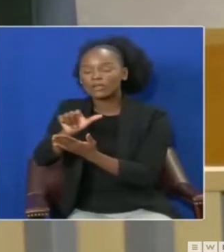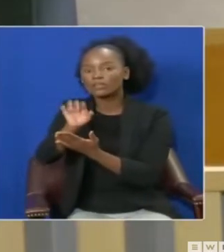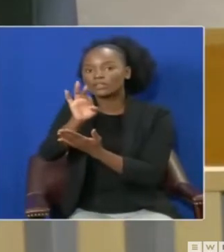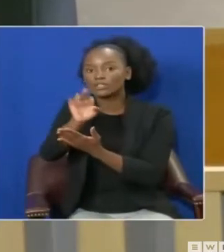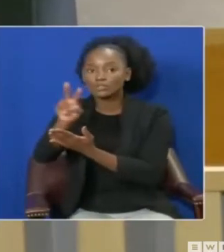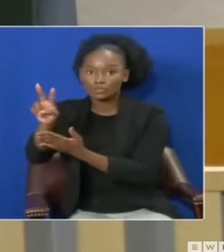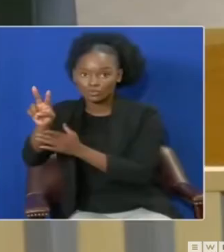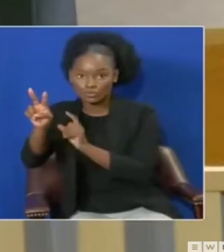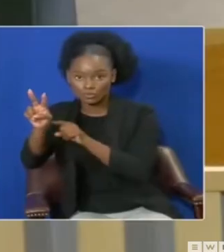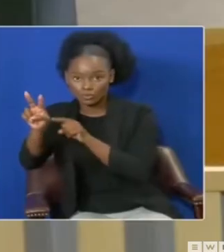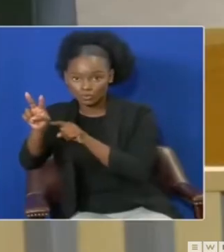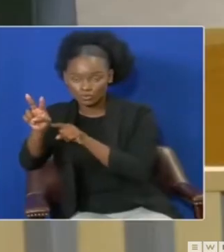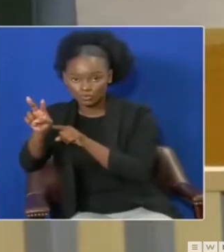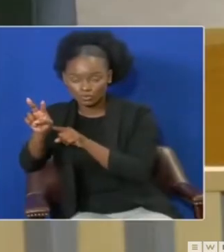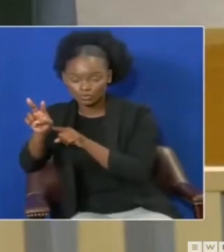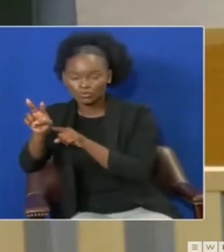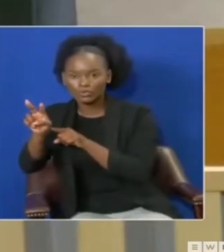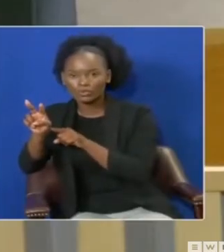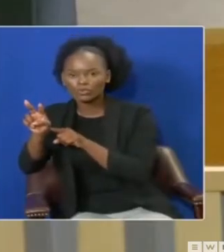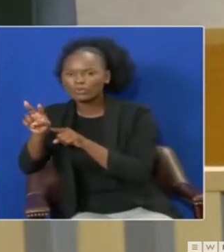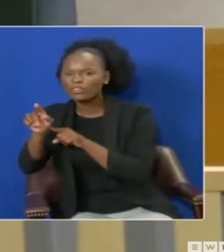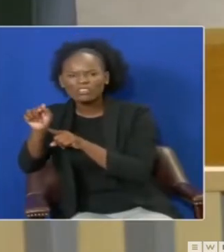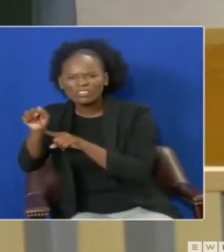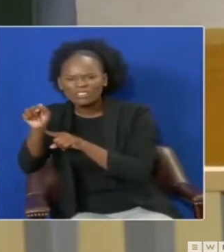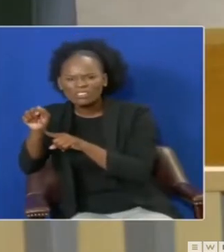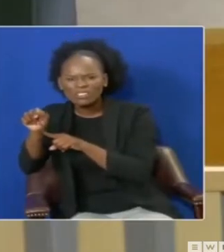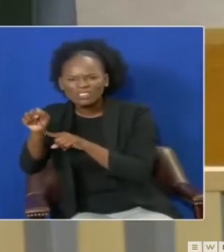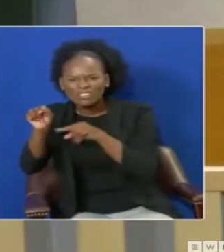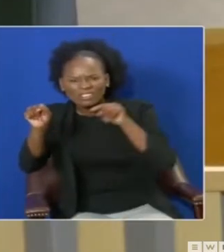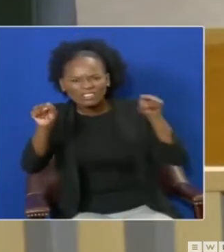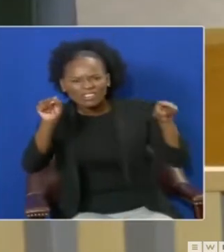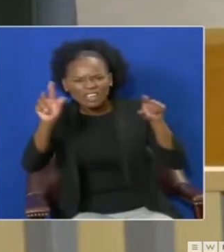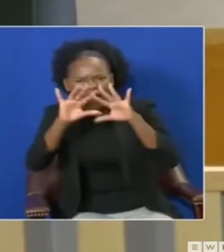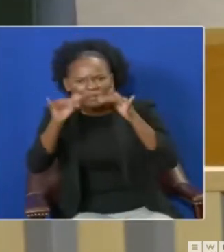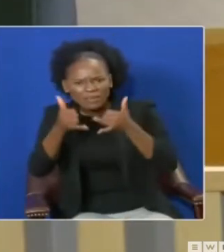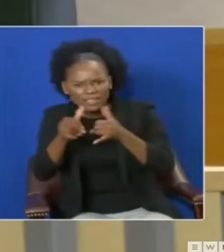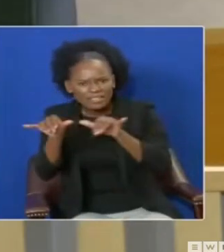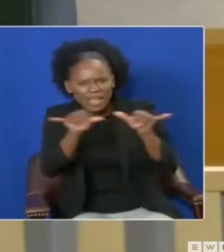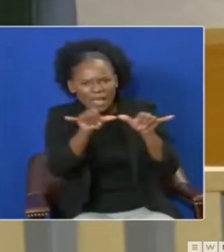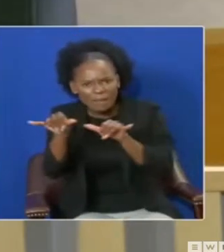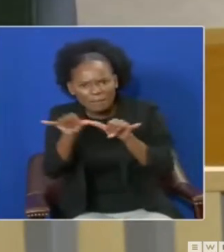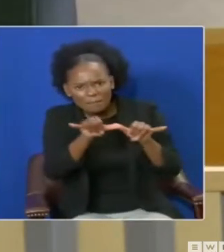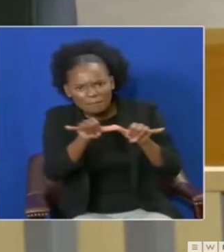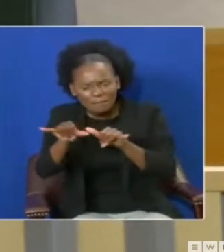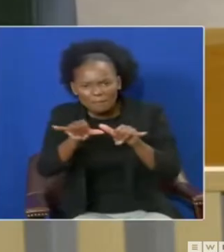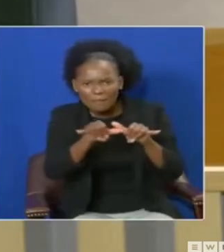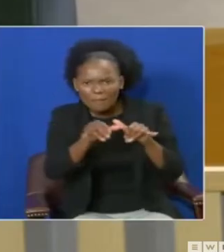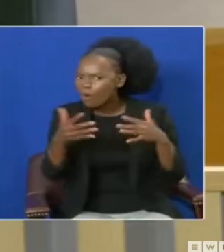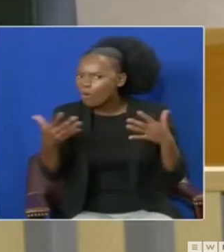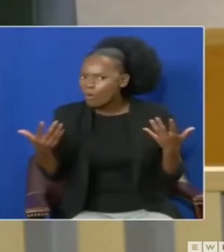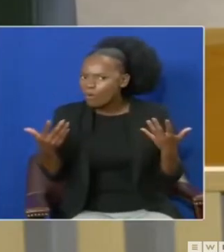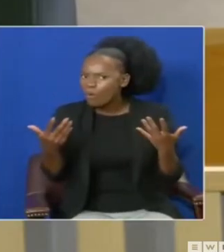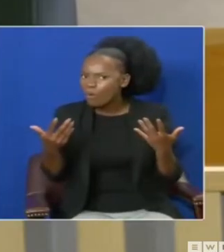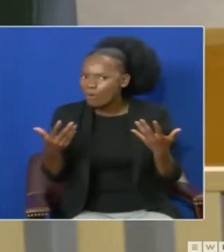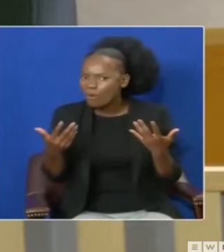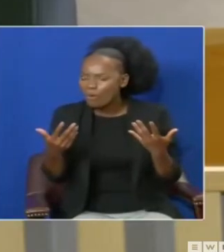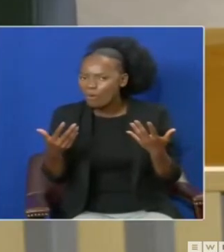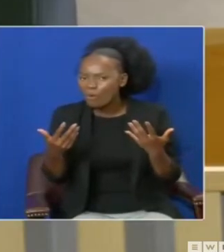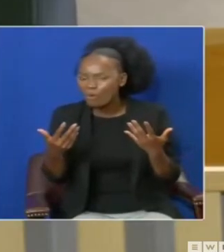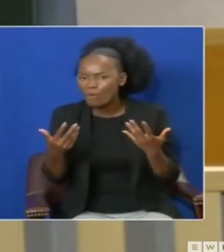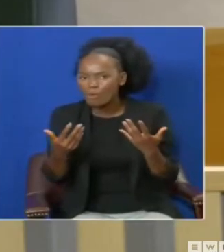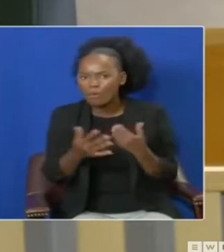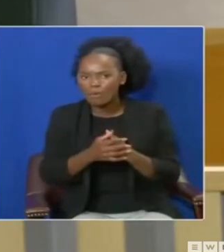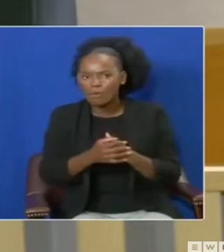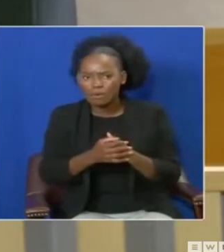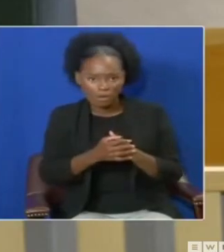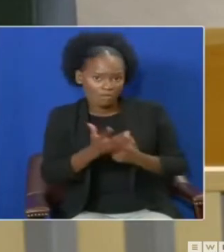Tracers. Are you able to say it's the same company? Will we be hearing more? If not, will we be